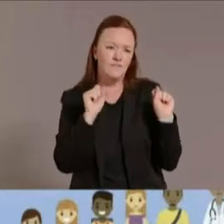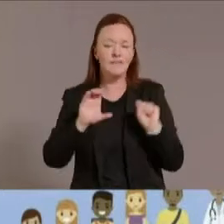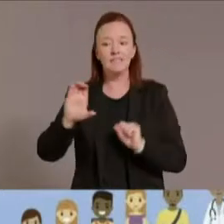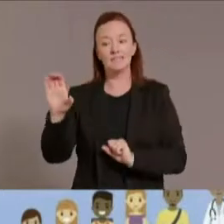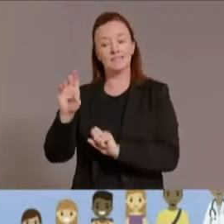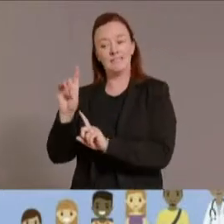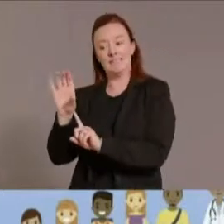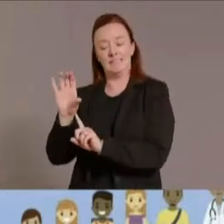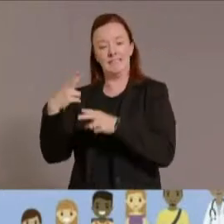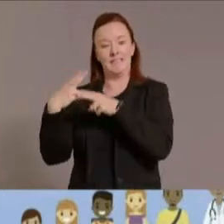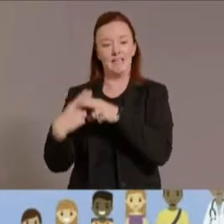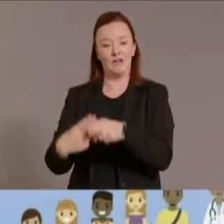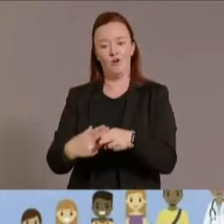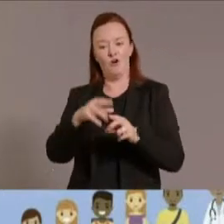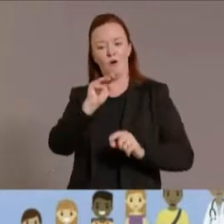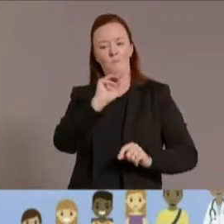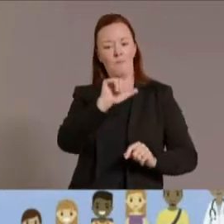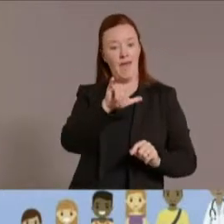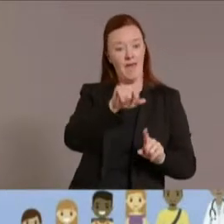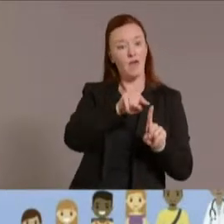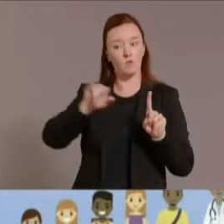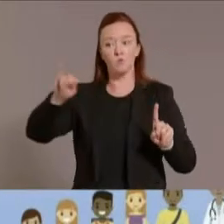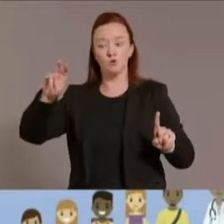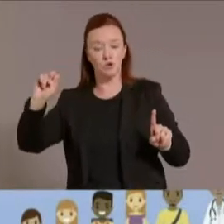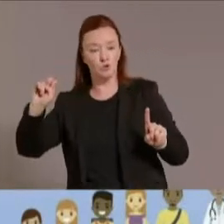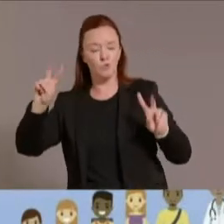a back-to-school sprint.